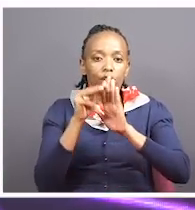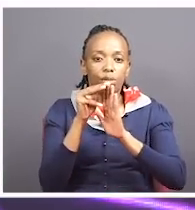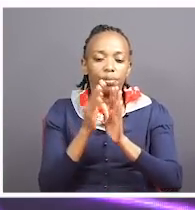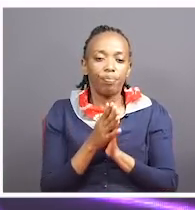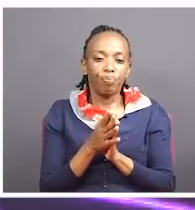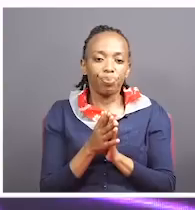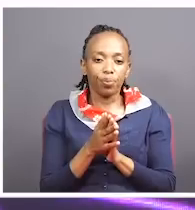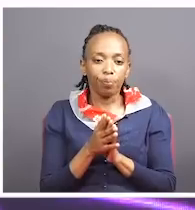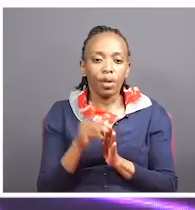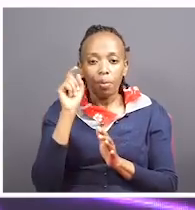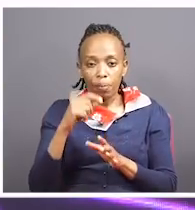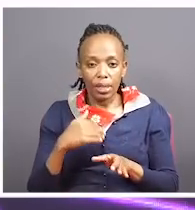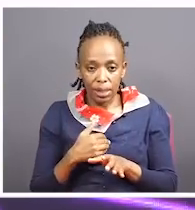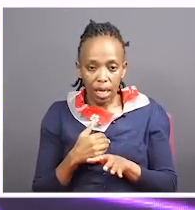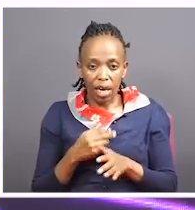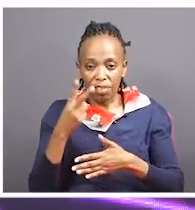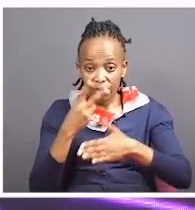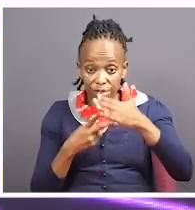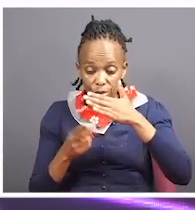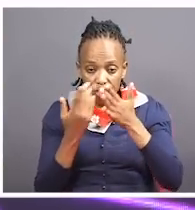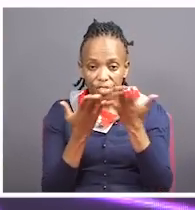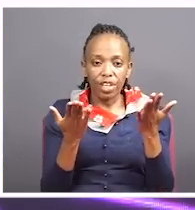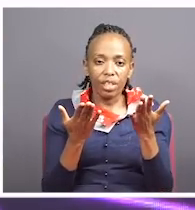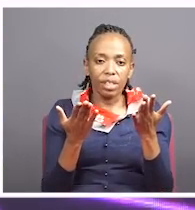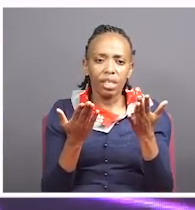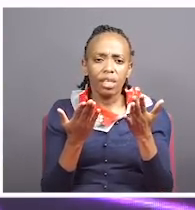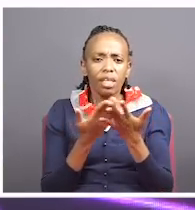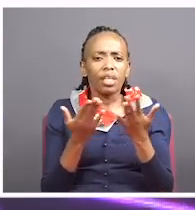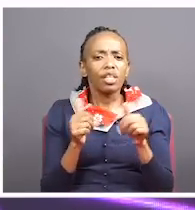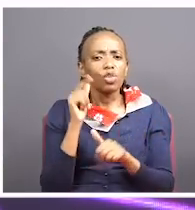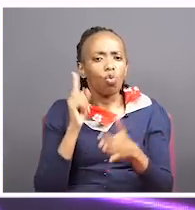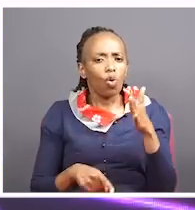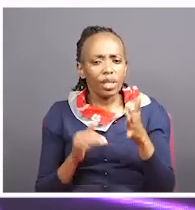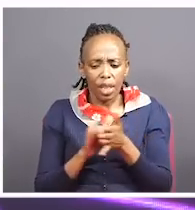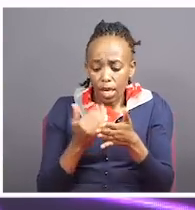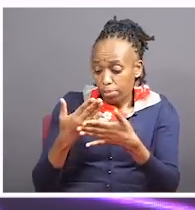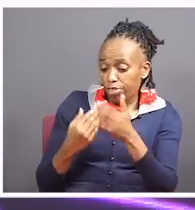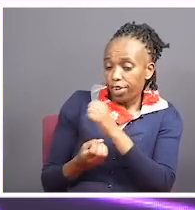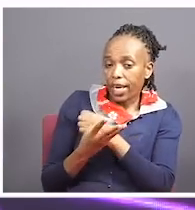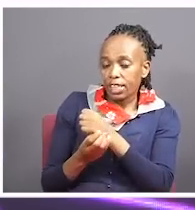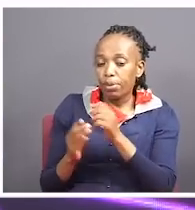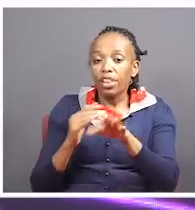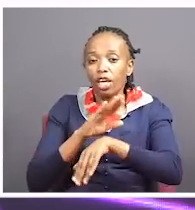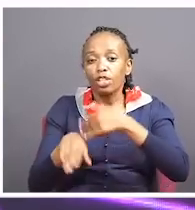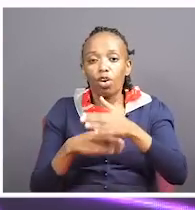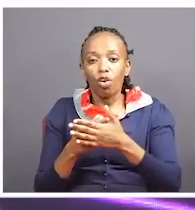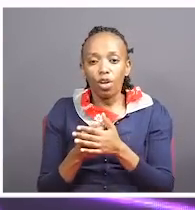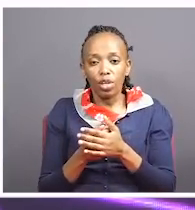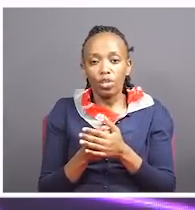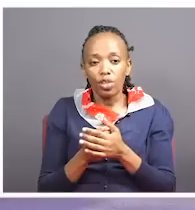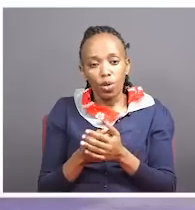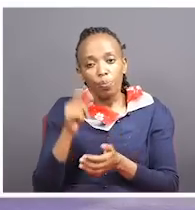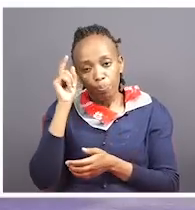mature, should take such a view of things. Which view? That he has described. That all of